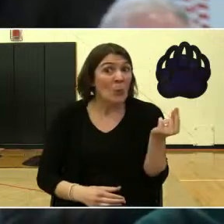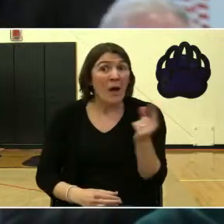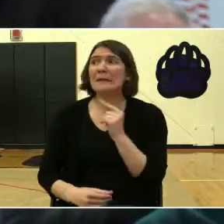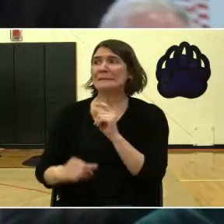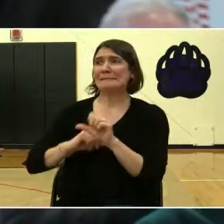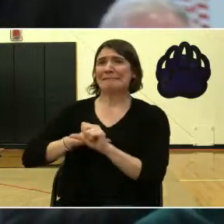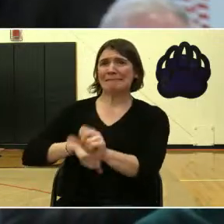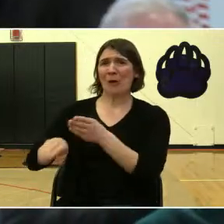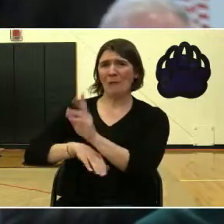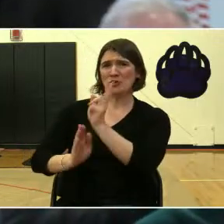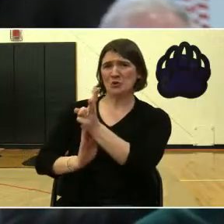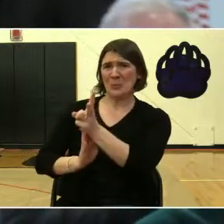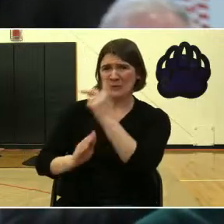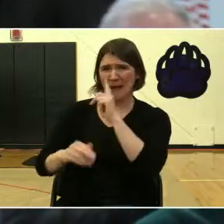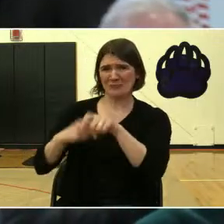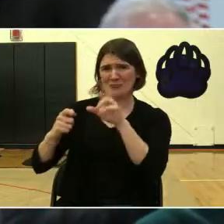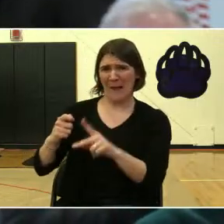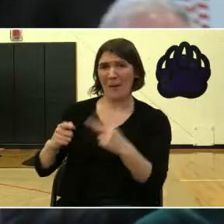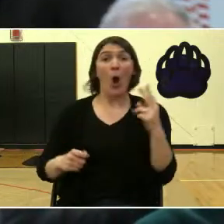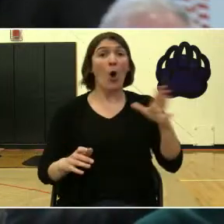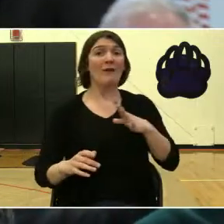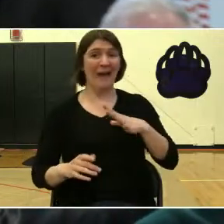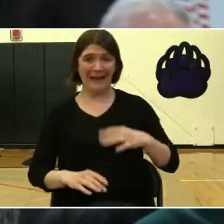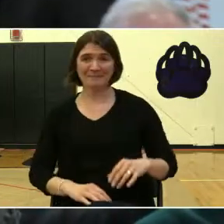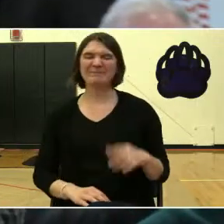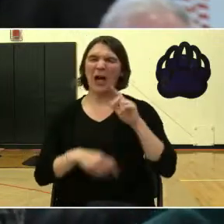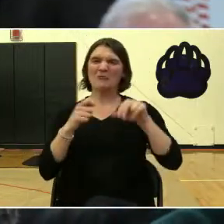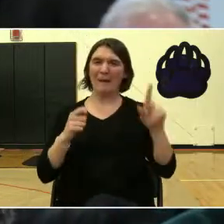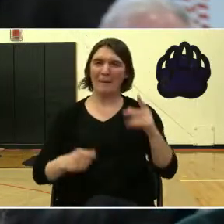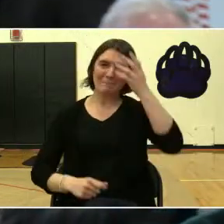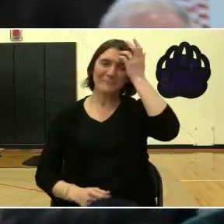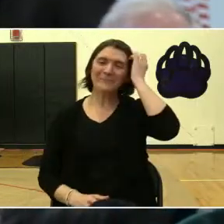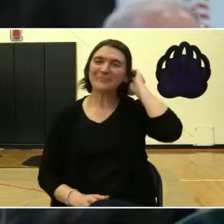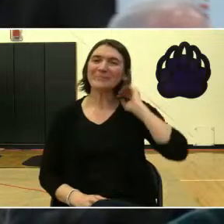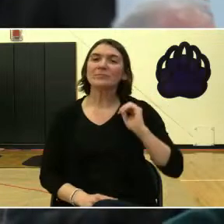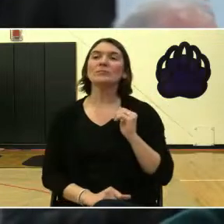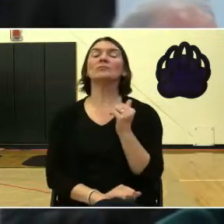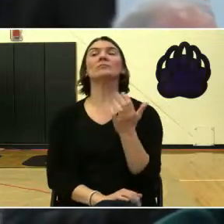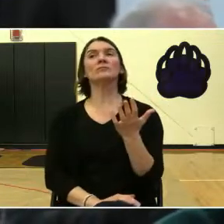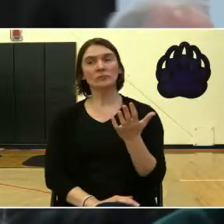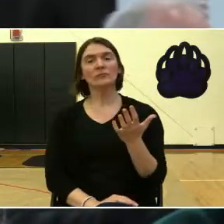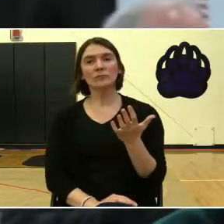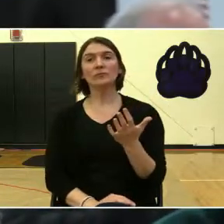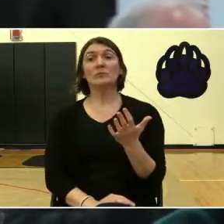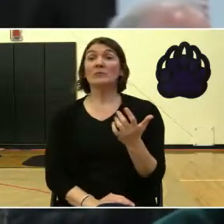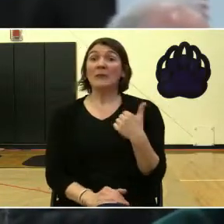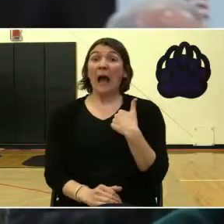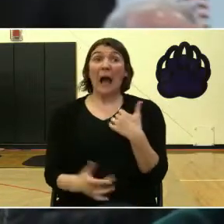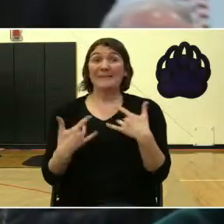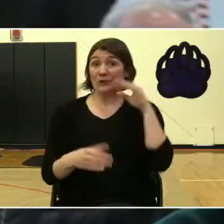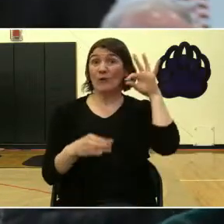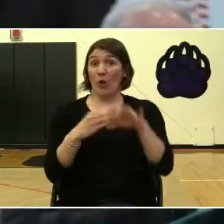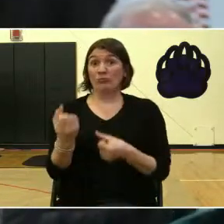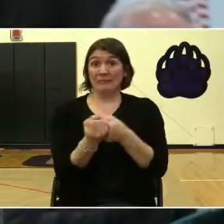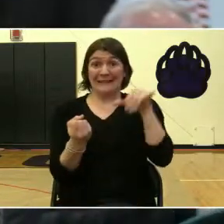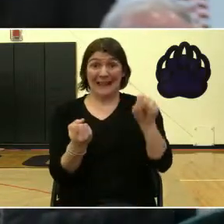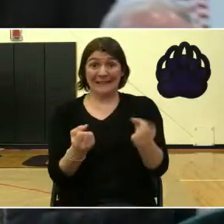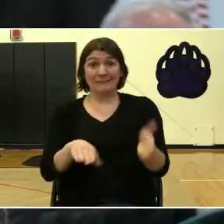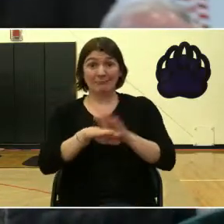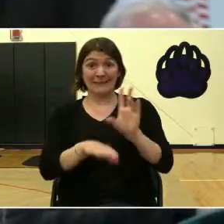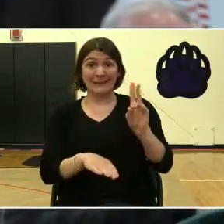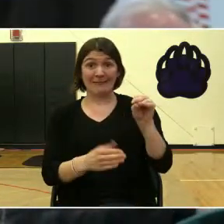you're well in excess of the two minutes if you could please wrap up your comments thank you I'll wrap it up so I I'm I'm excited to vote for this and I